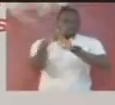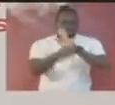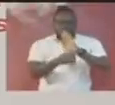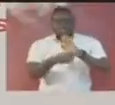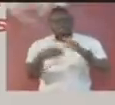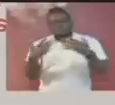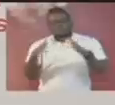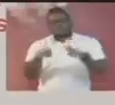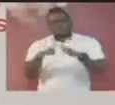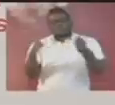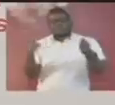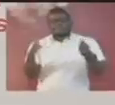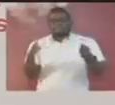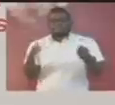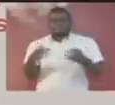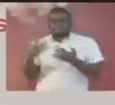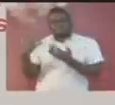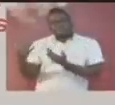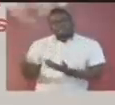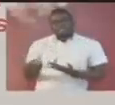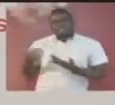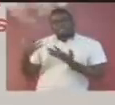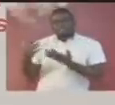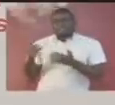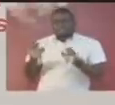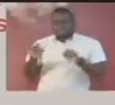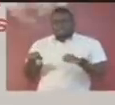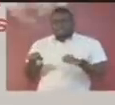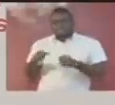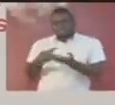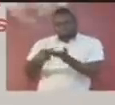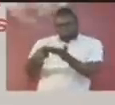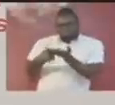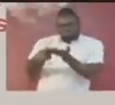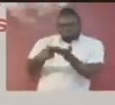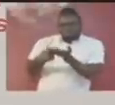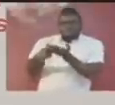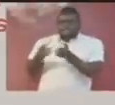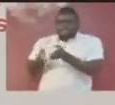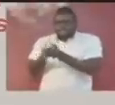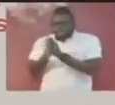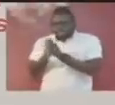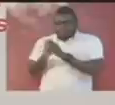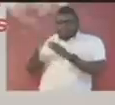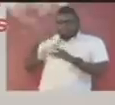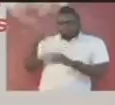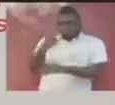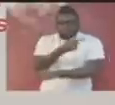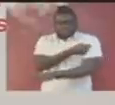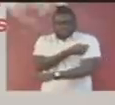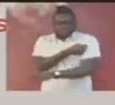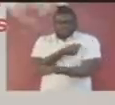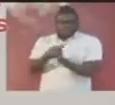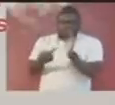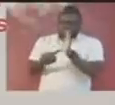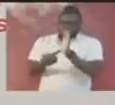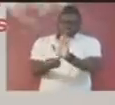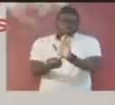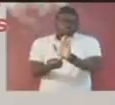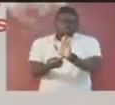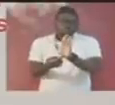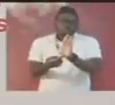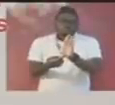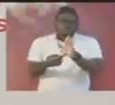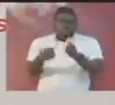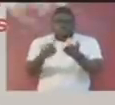then. But we are already preparing, just like we do for yellow fever. If someone wants